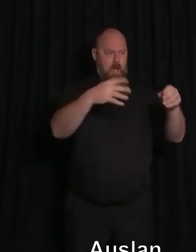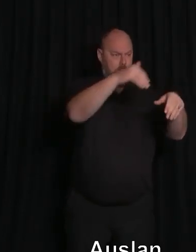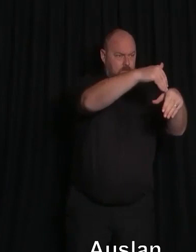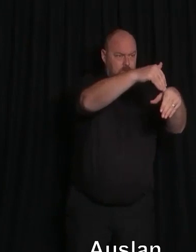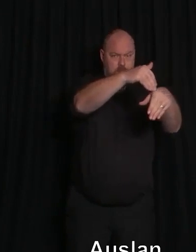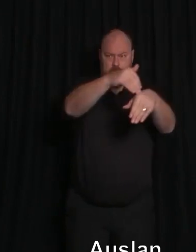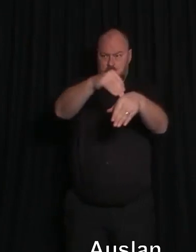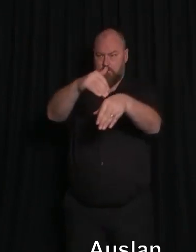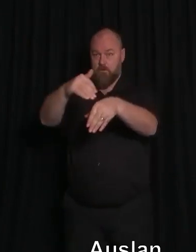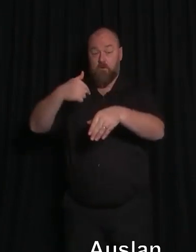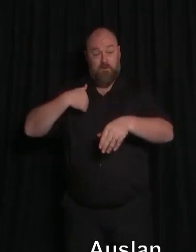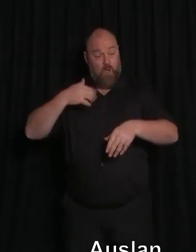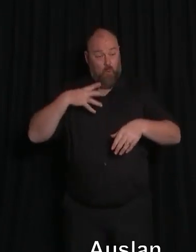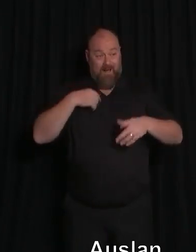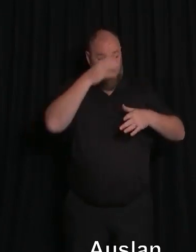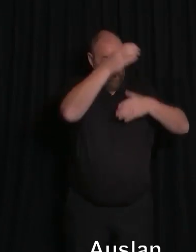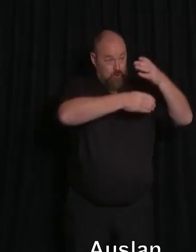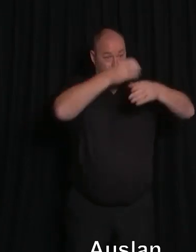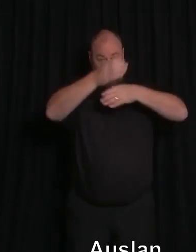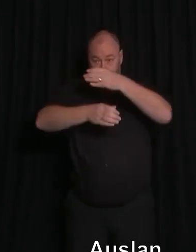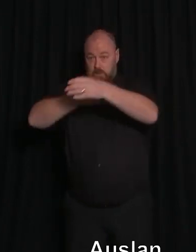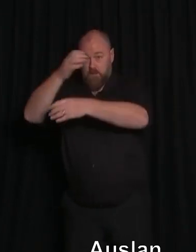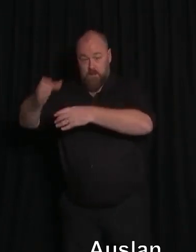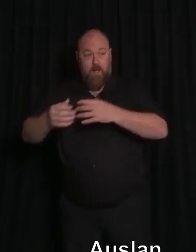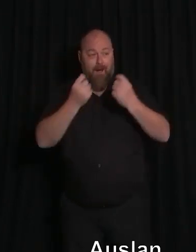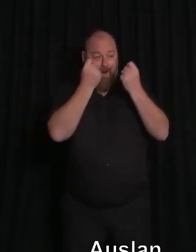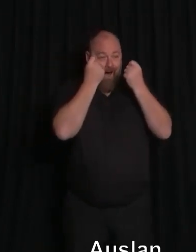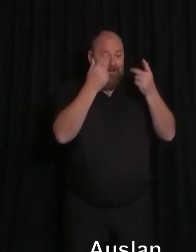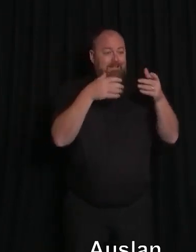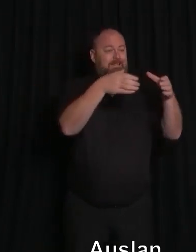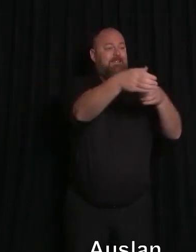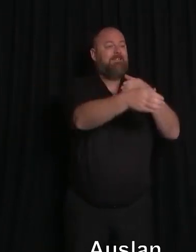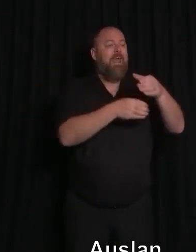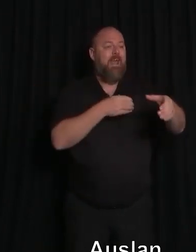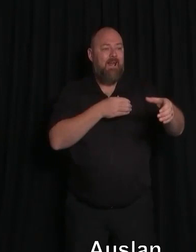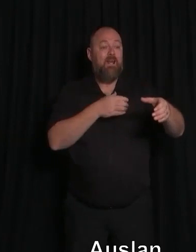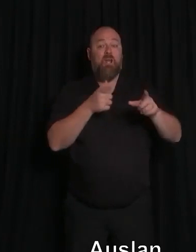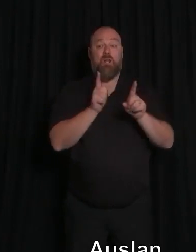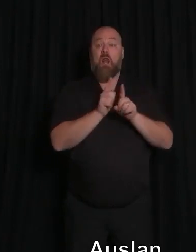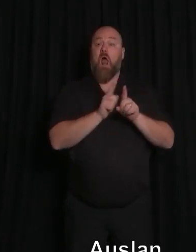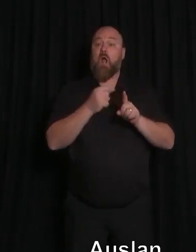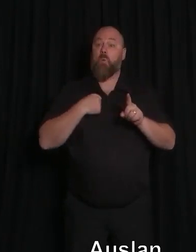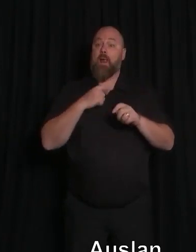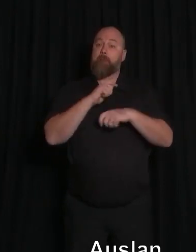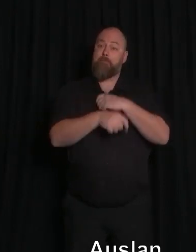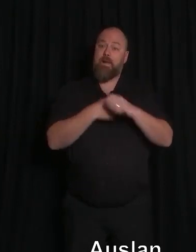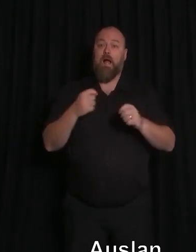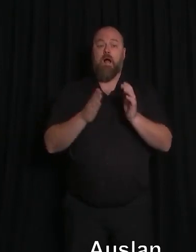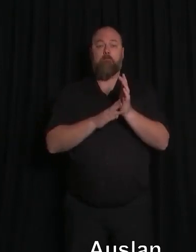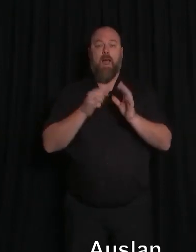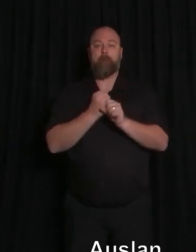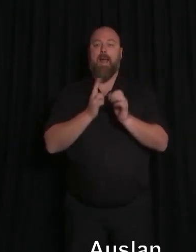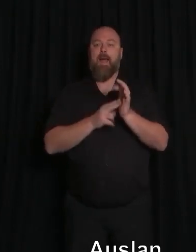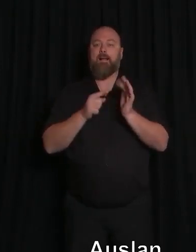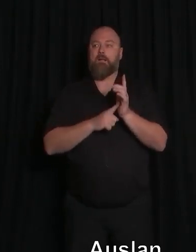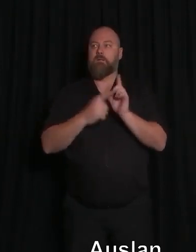to understand the situation, because you become a magnet. And for civil societies, I work a lot